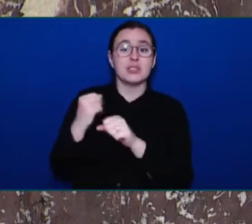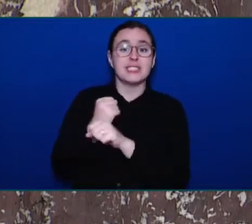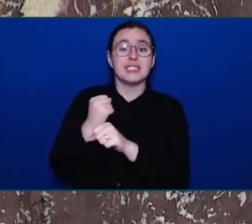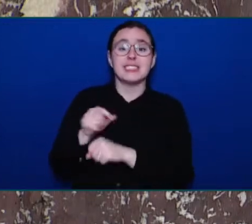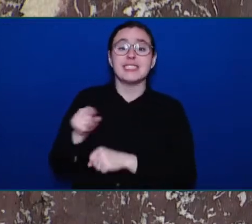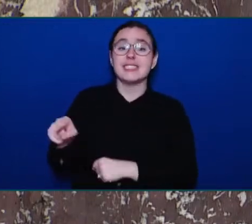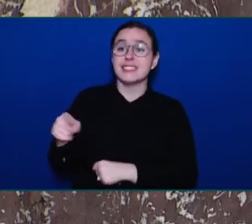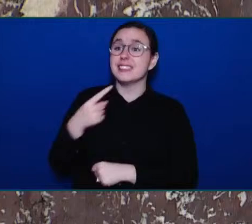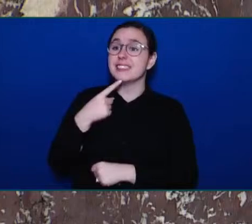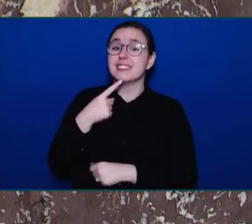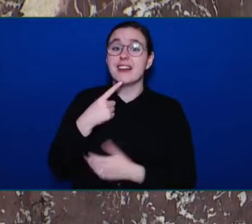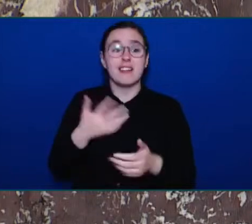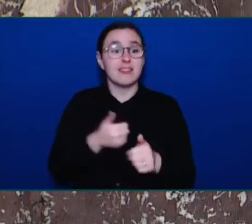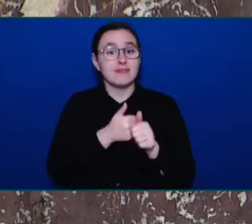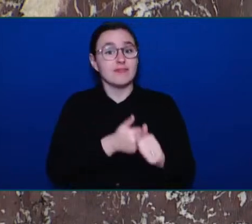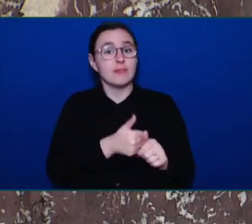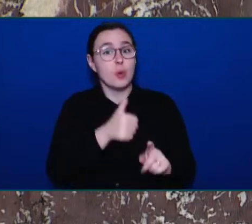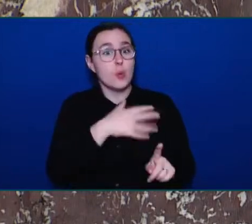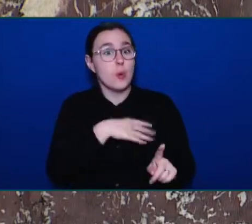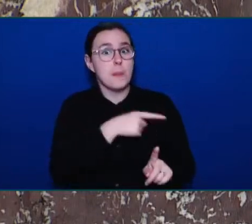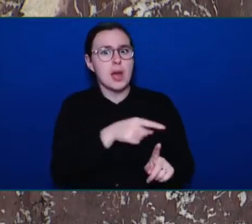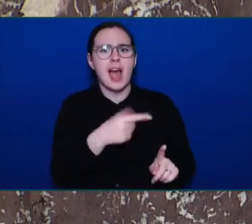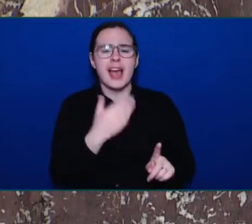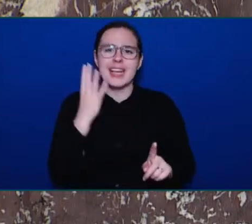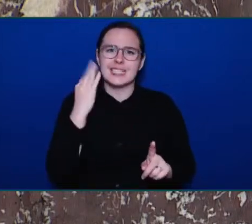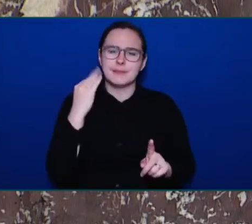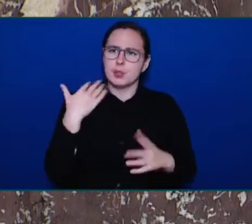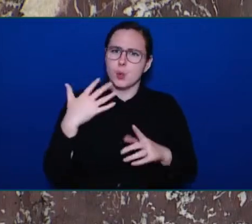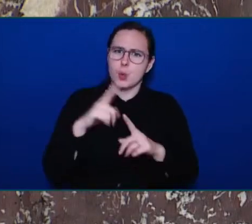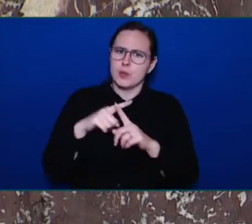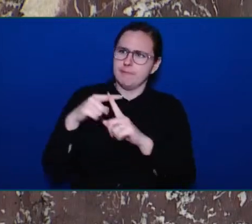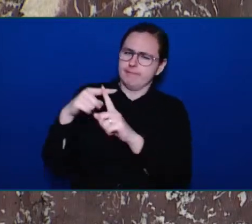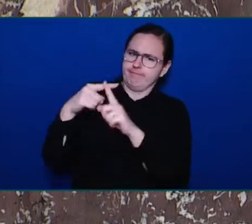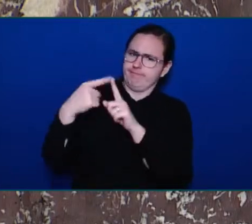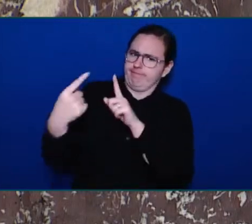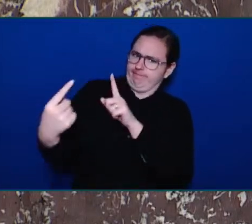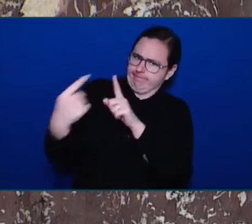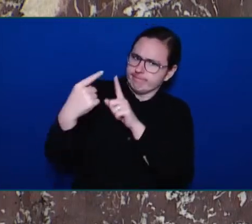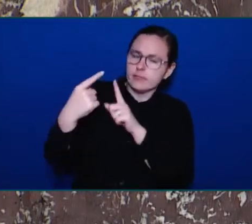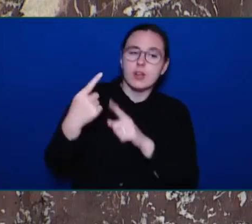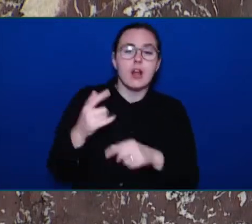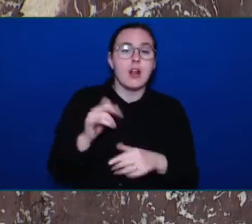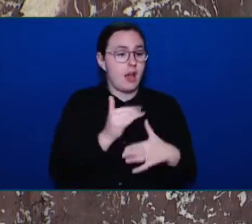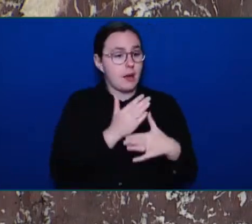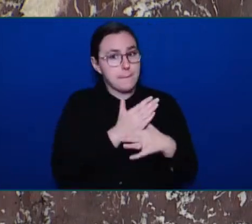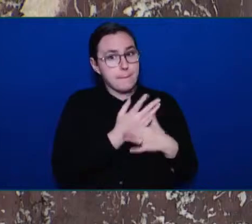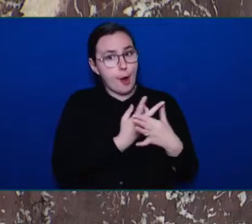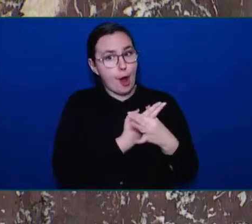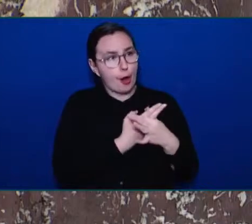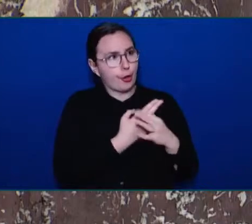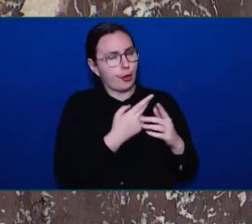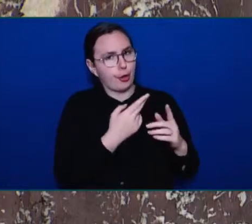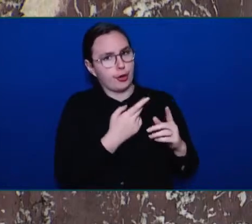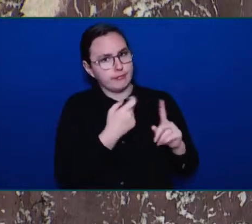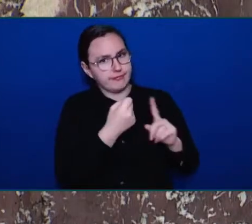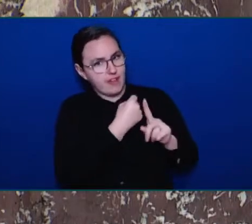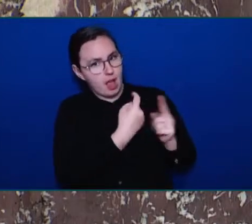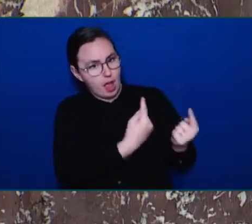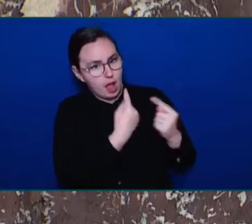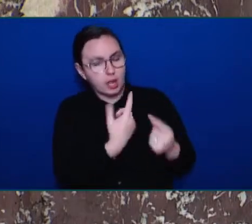forms of violence, such as intimate partner violence, severe forms of spousal violence, sexual violence, and